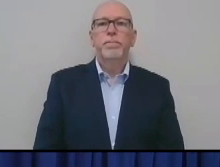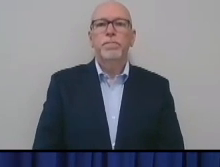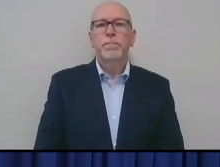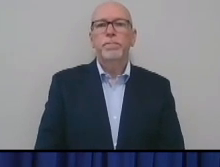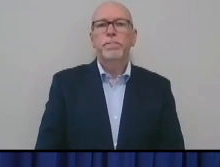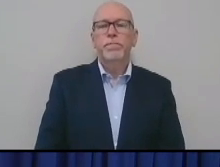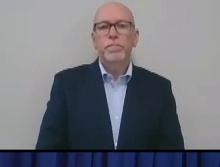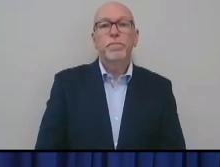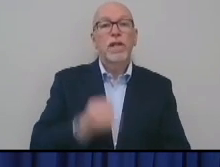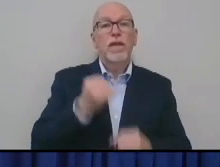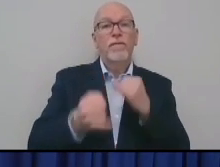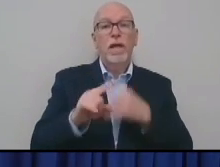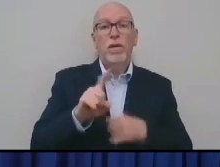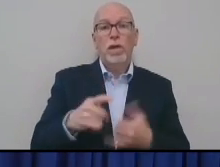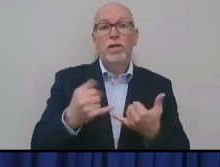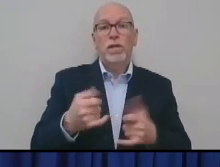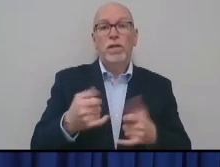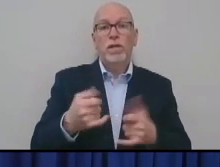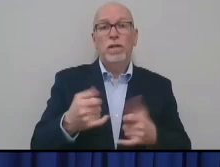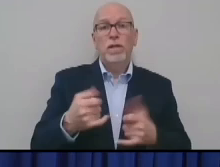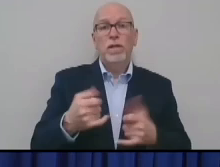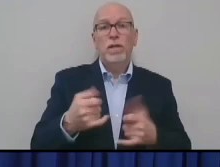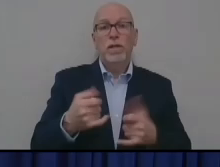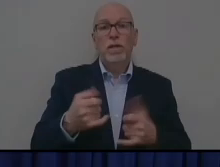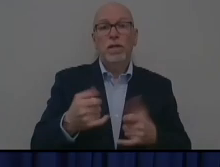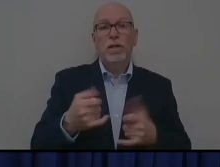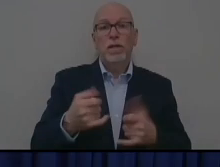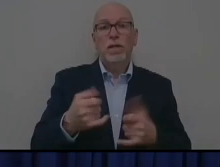Final question today comes from Dan Klein of Wish.